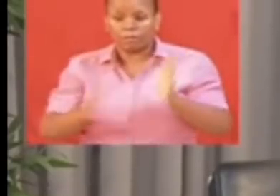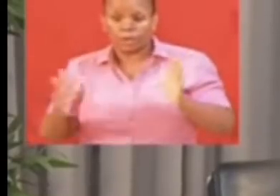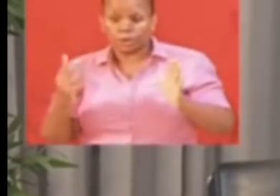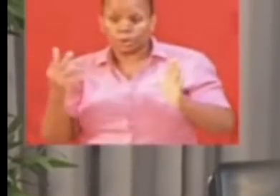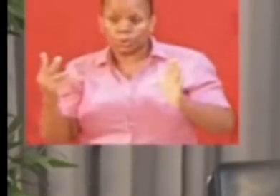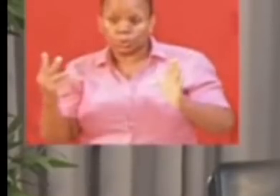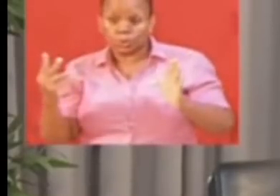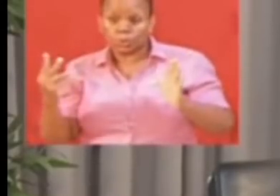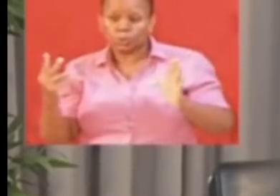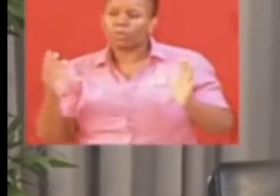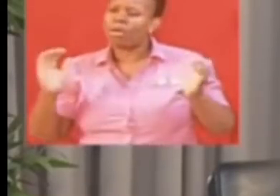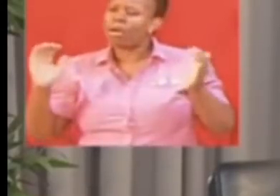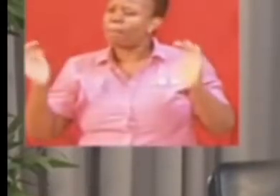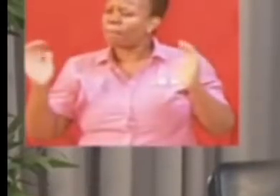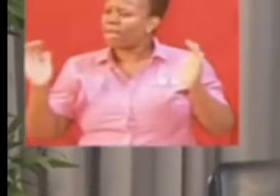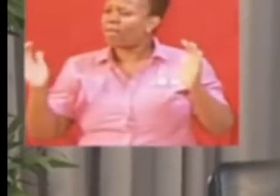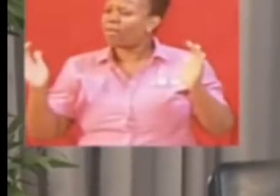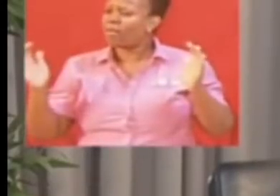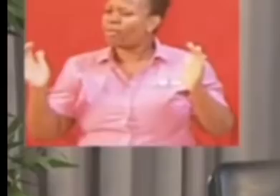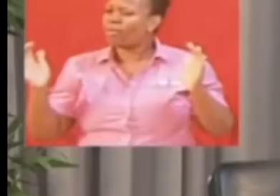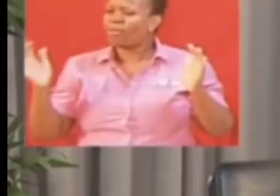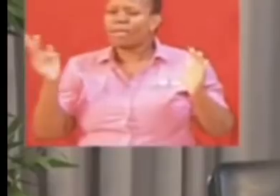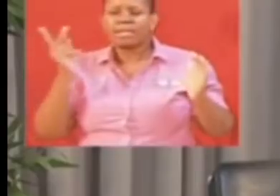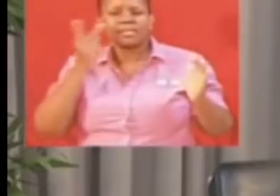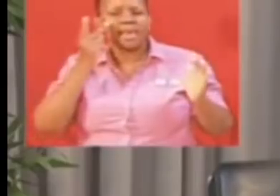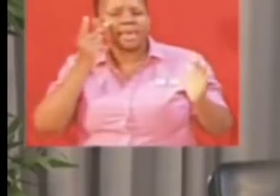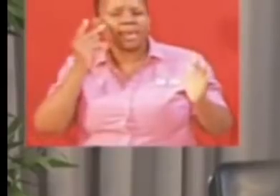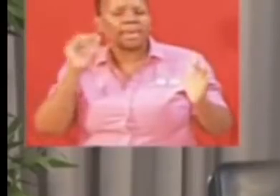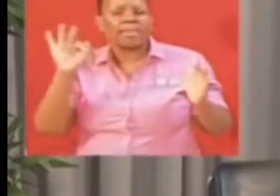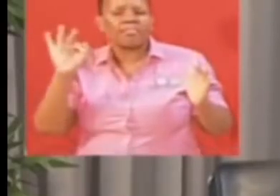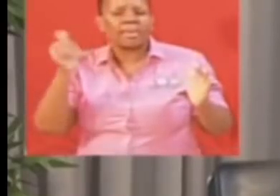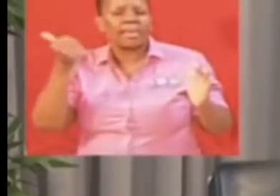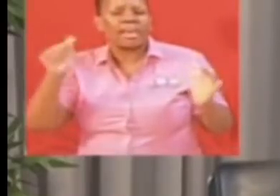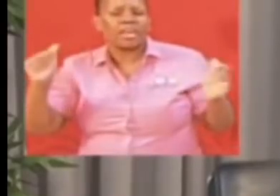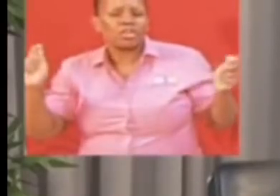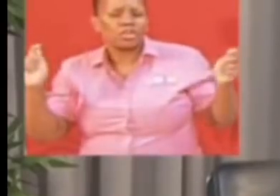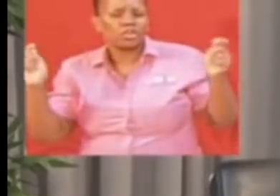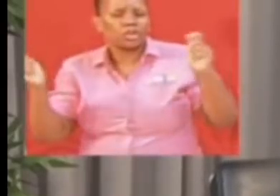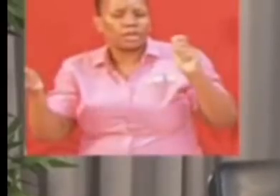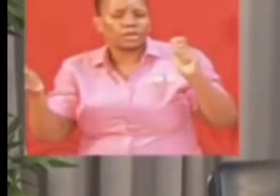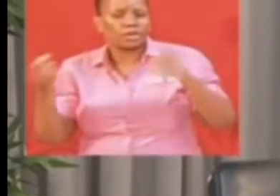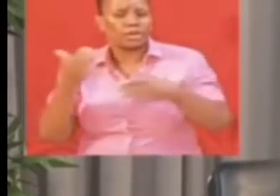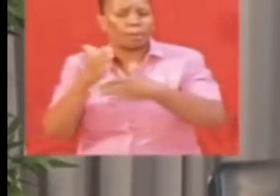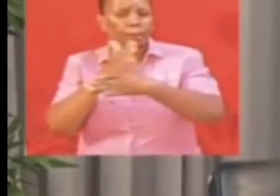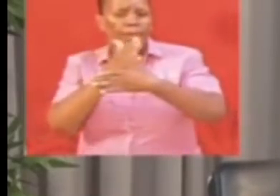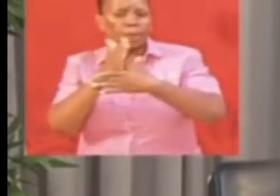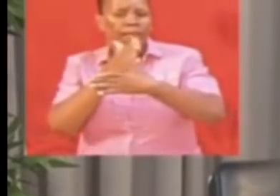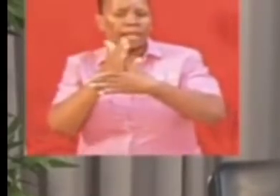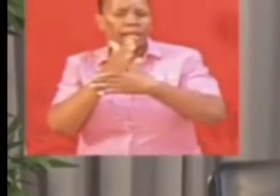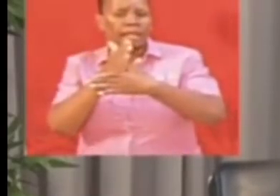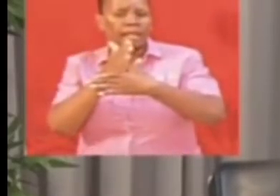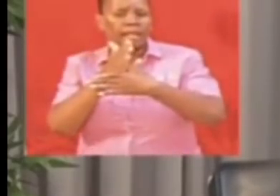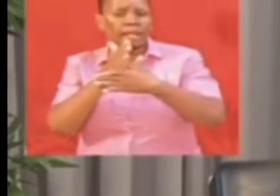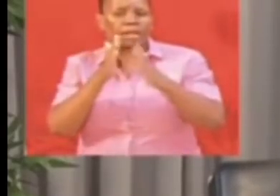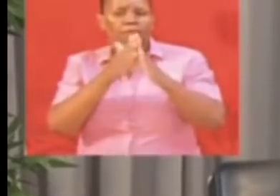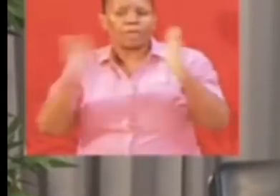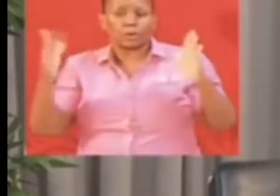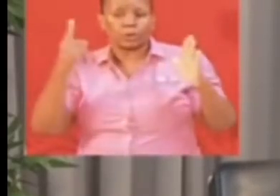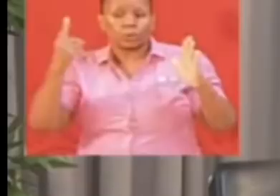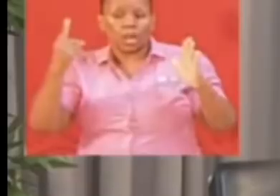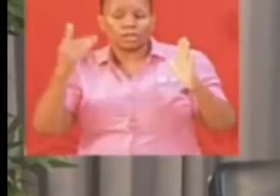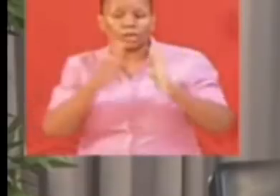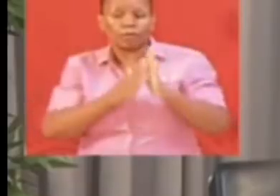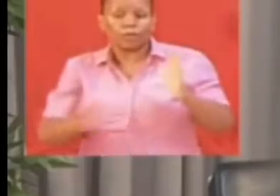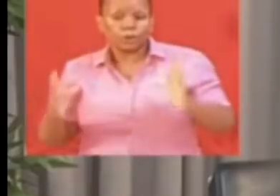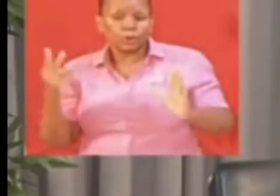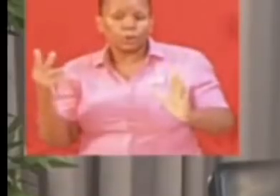change between the phase 1 and phase 2. Anecdotally, in terms of the patients that we have been seeing, we